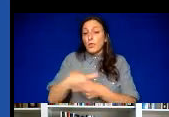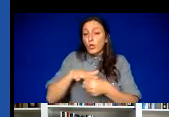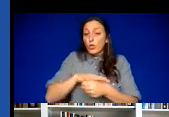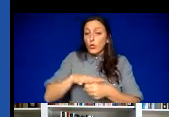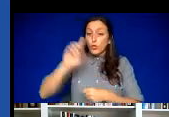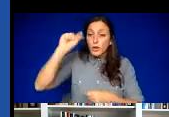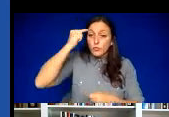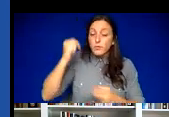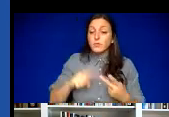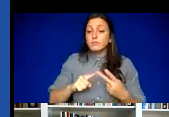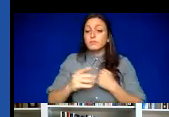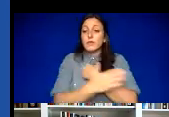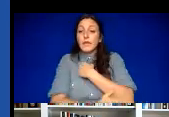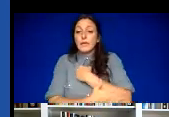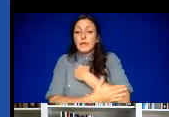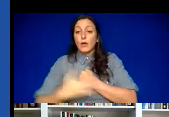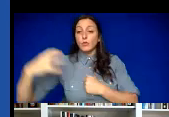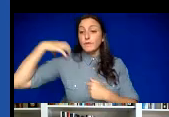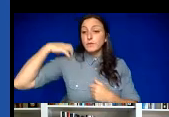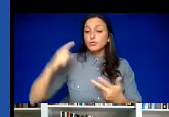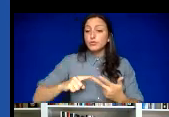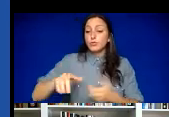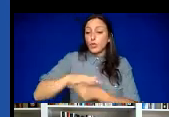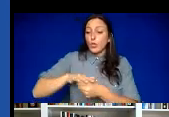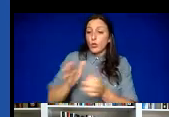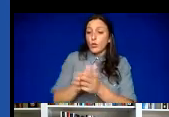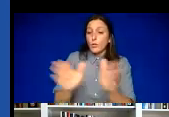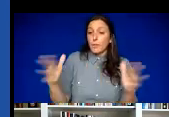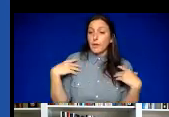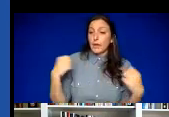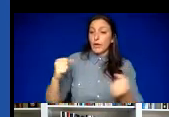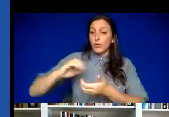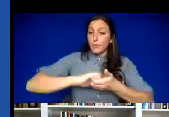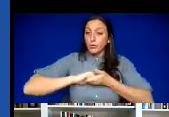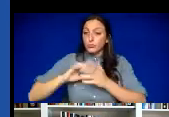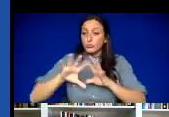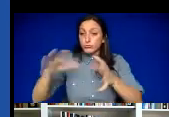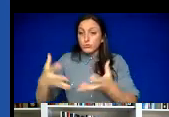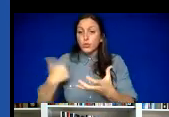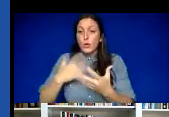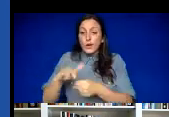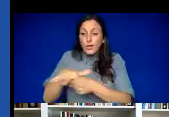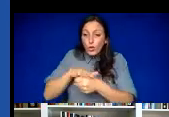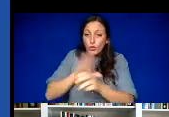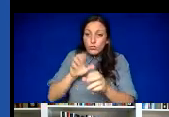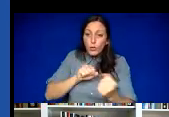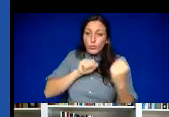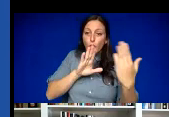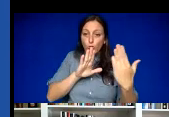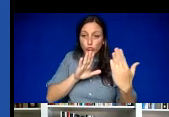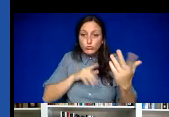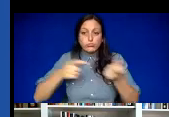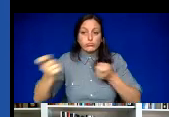county officials, our local public health partners to take a localized approach to this pandemic at this